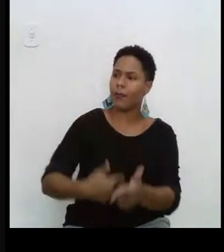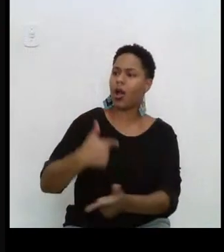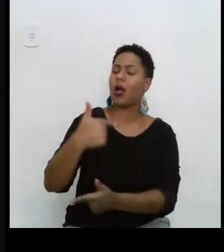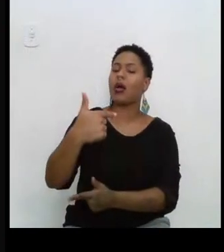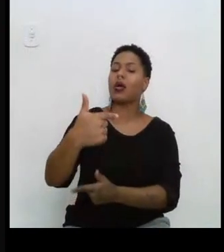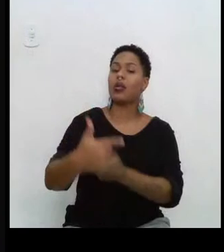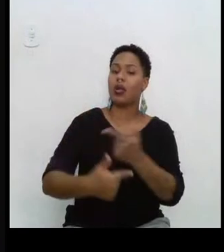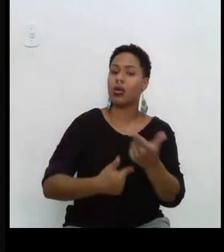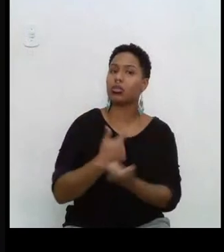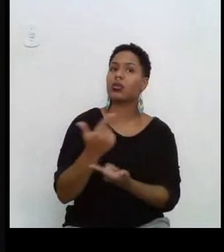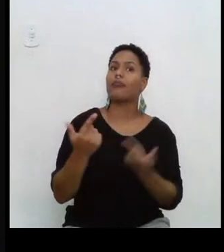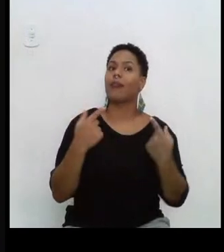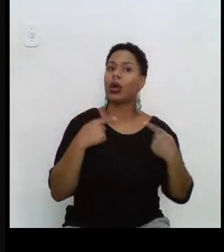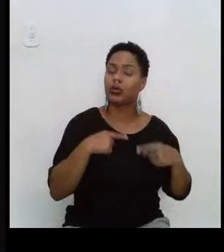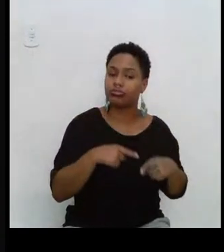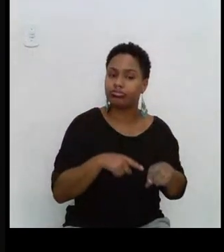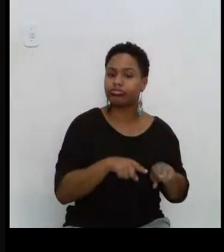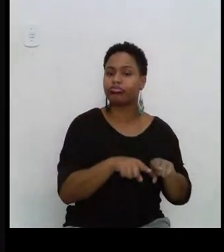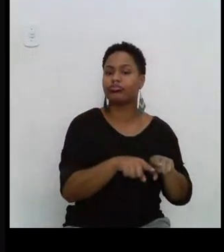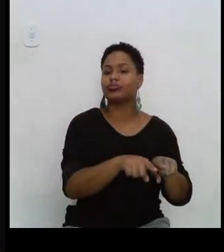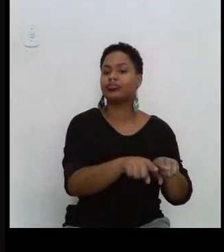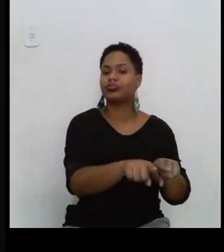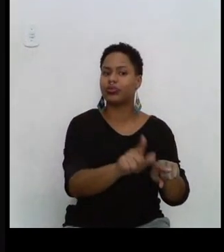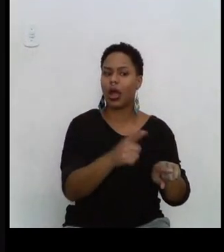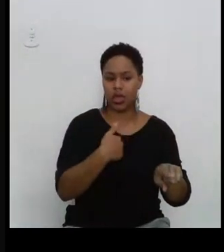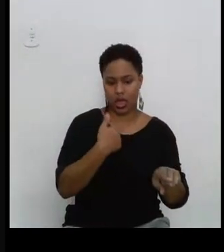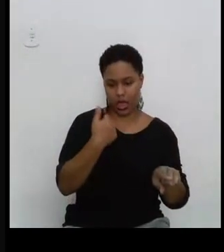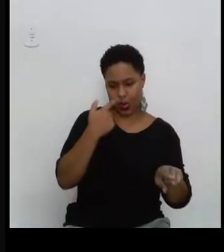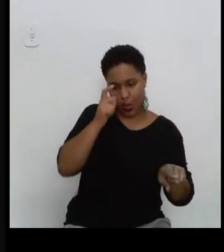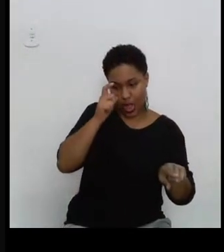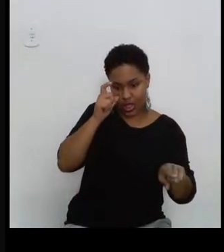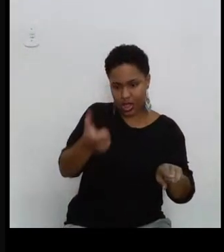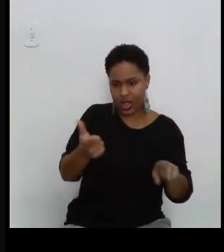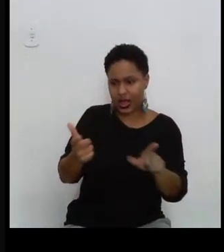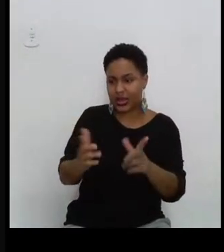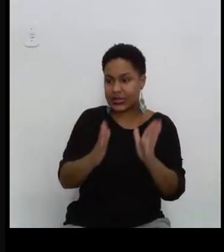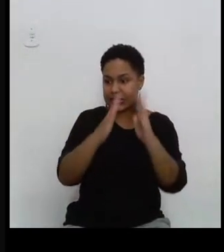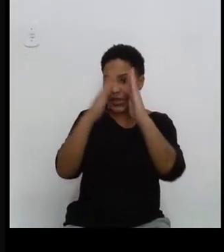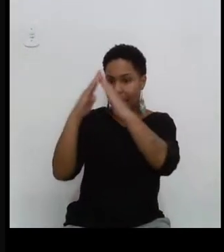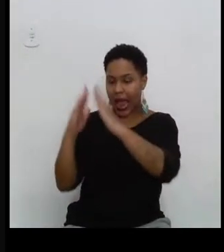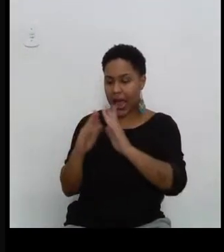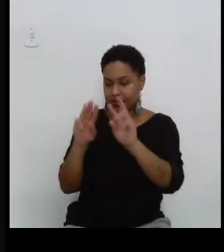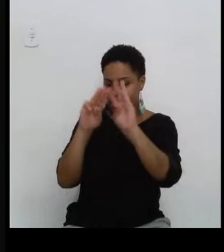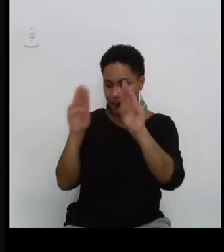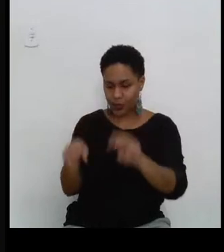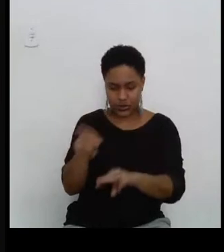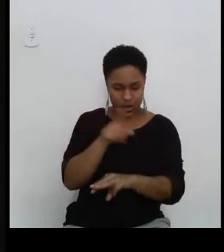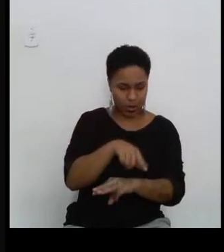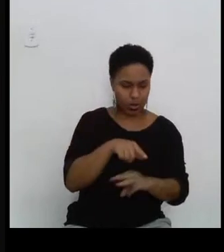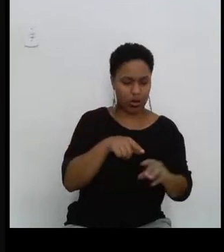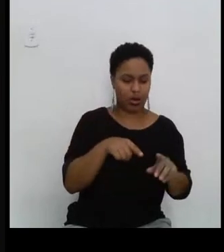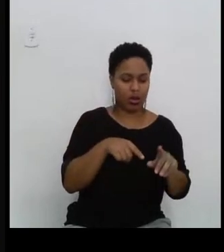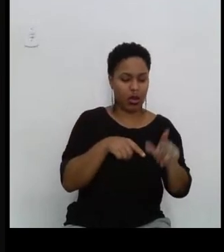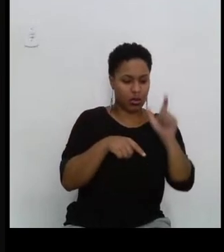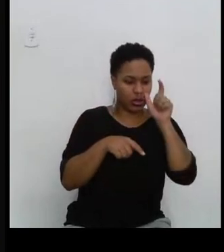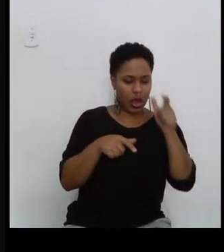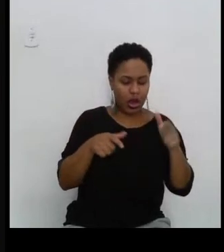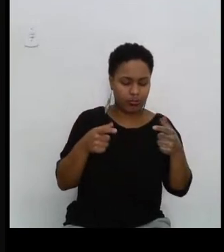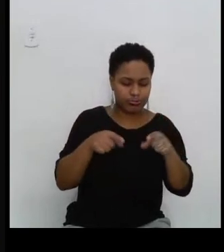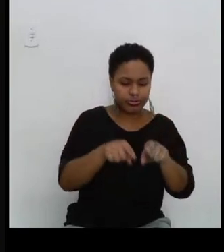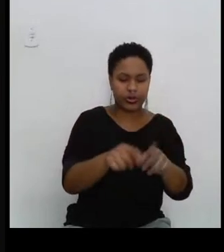my heart and hope to die To Die